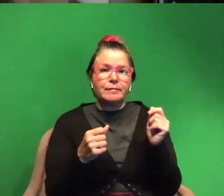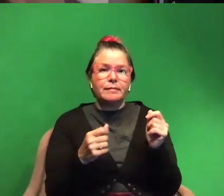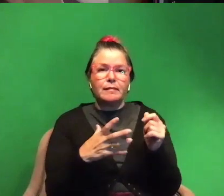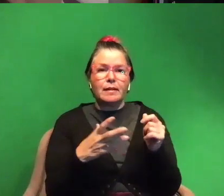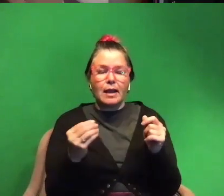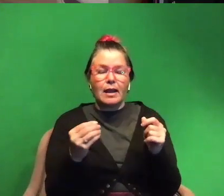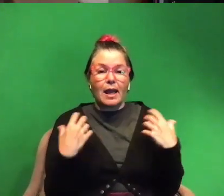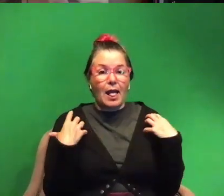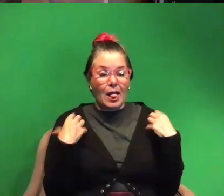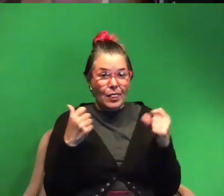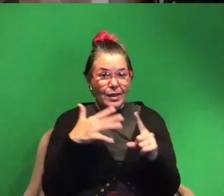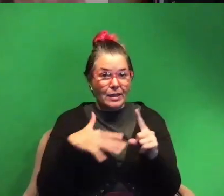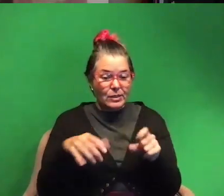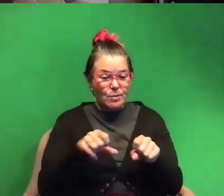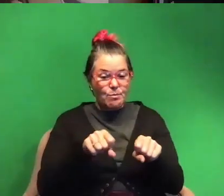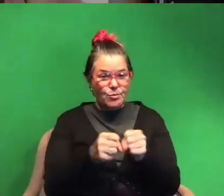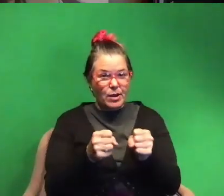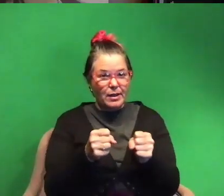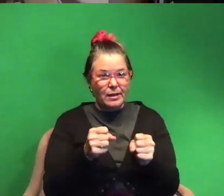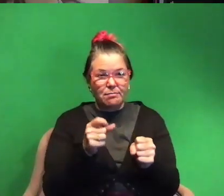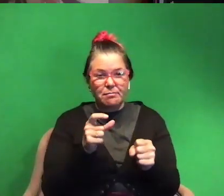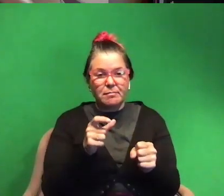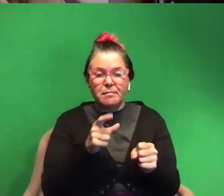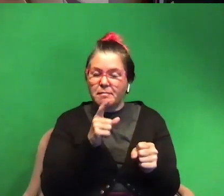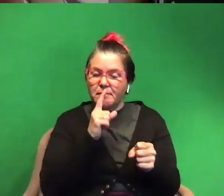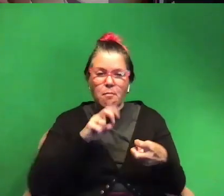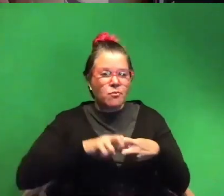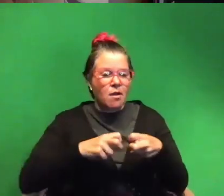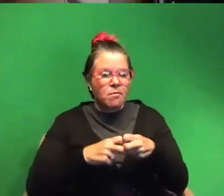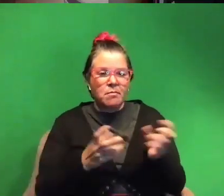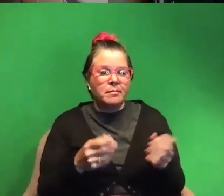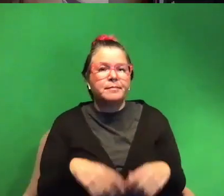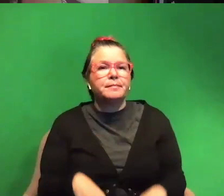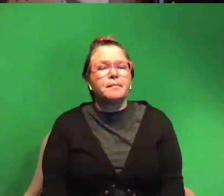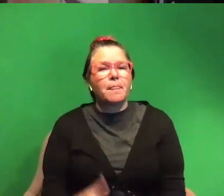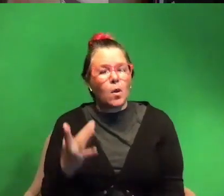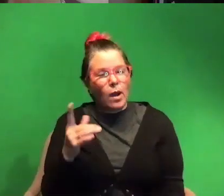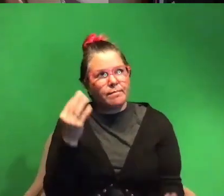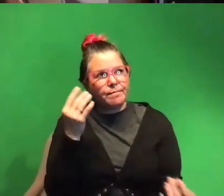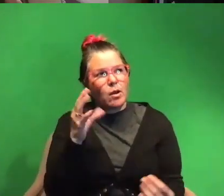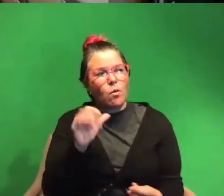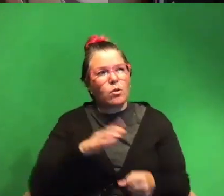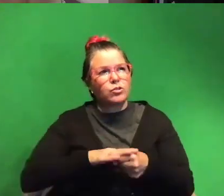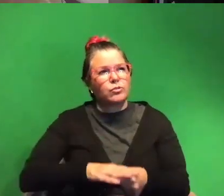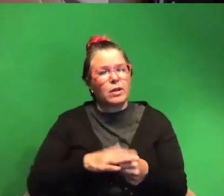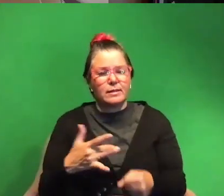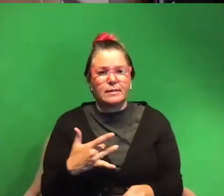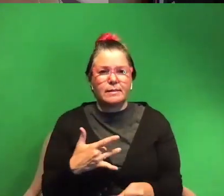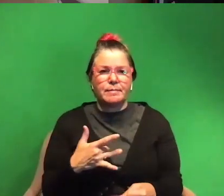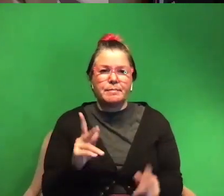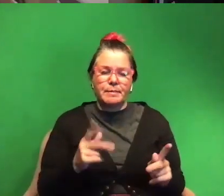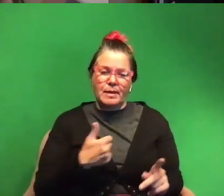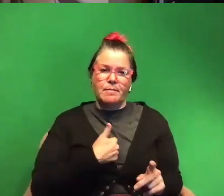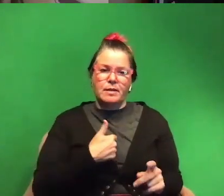healthy conditions. Actually, breaking is not necessarily such a problem, which is often why when we think about coral stress, a lot of times people like